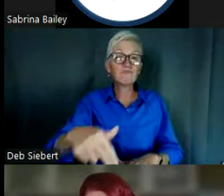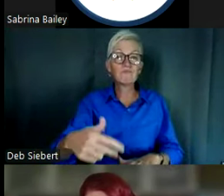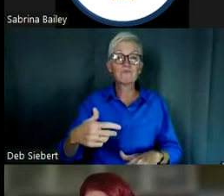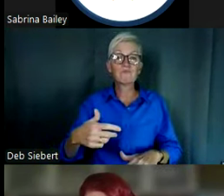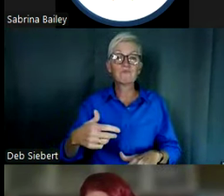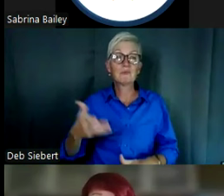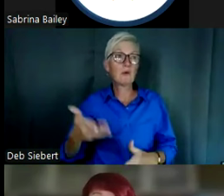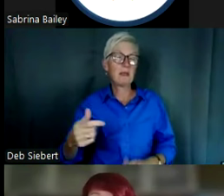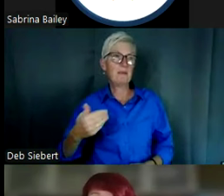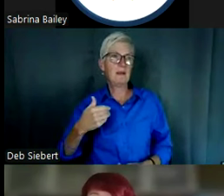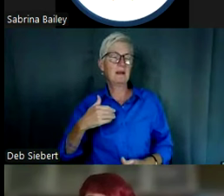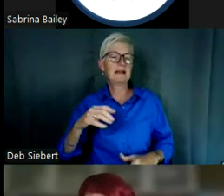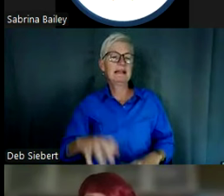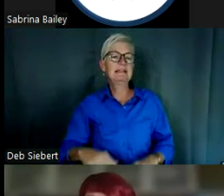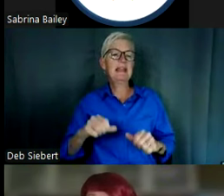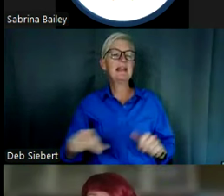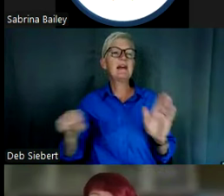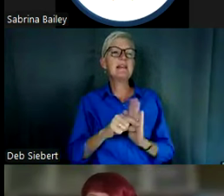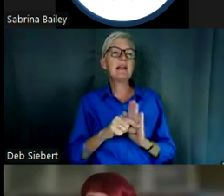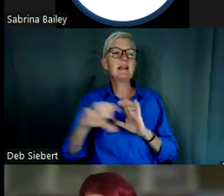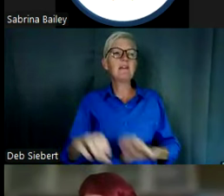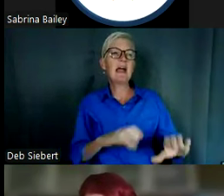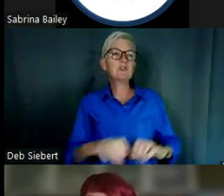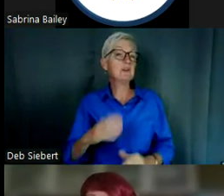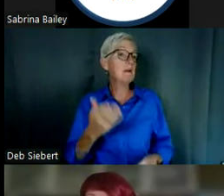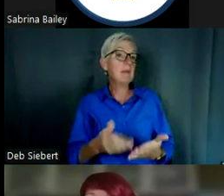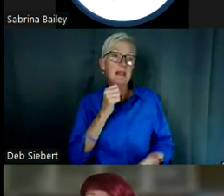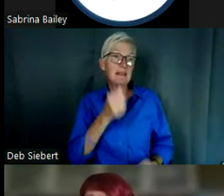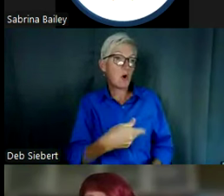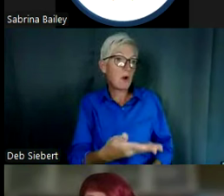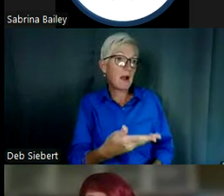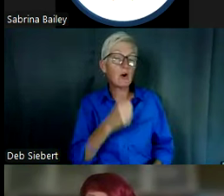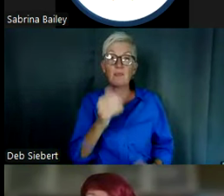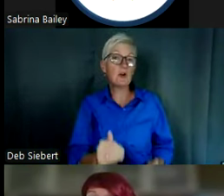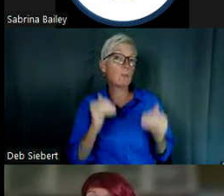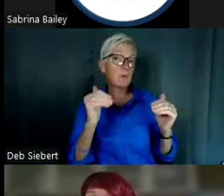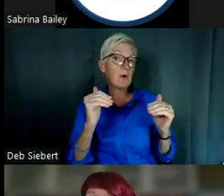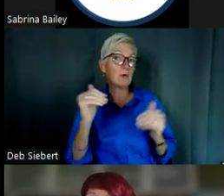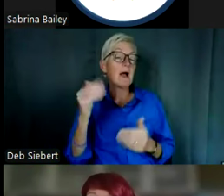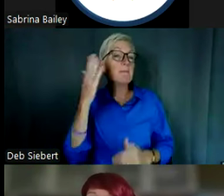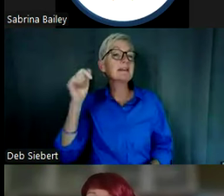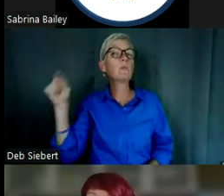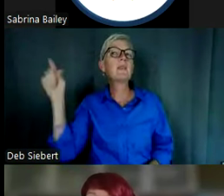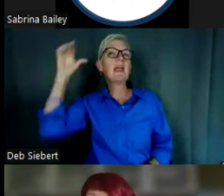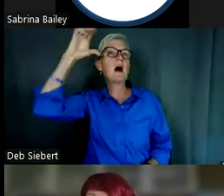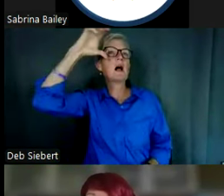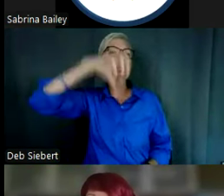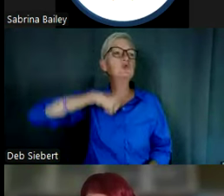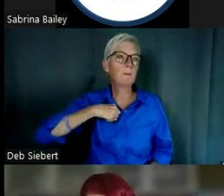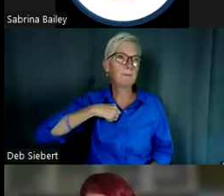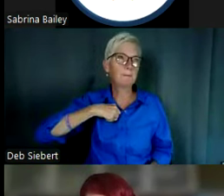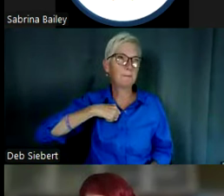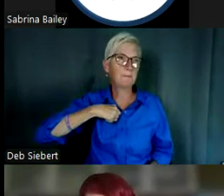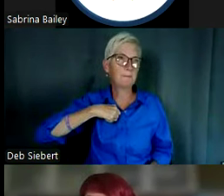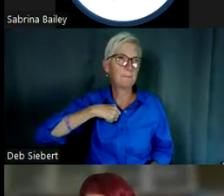take a negative action against maybe hiring me, promoting me, et cetera, based on what they assume or they are applying